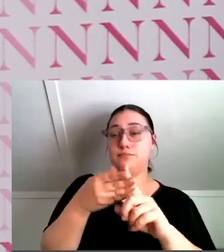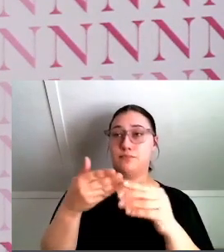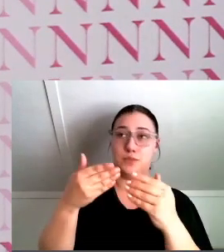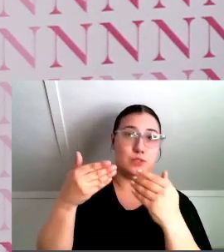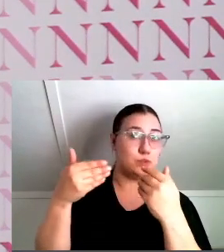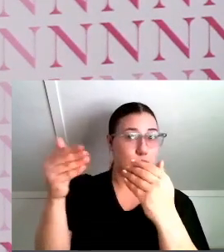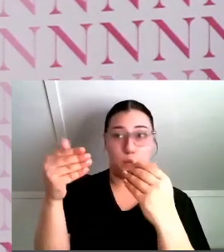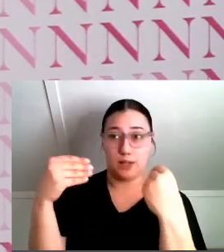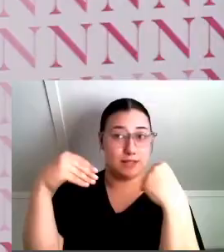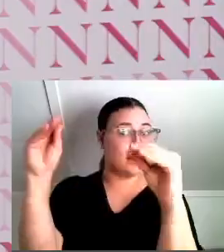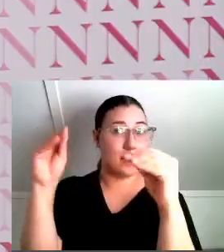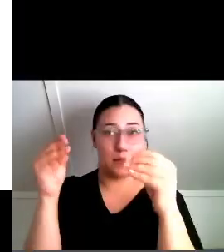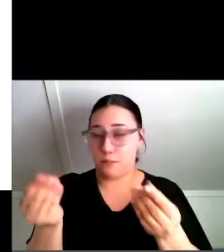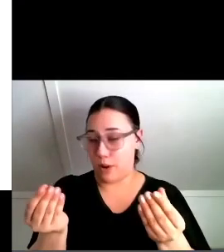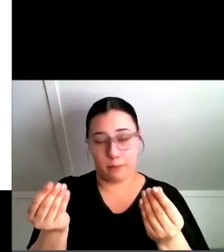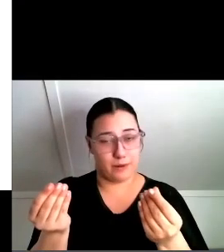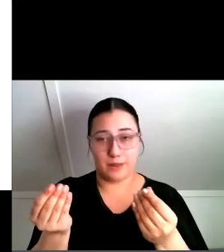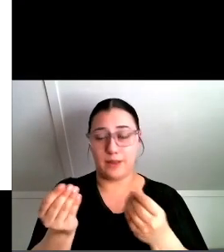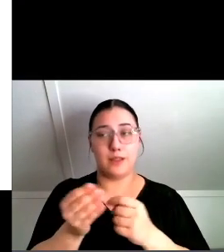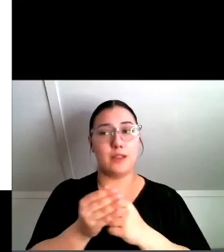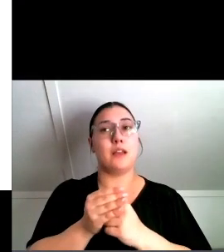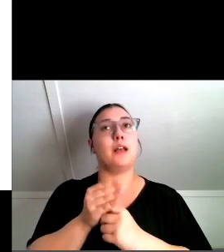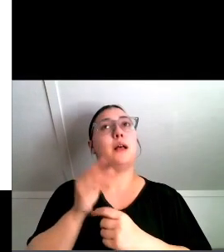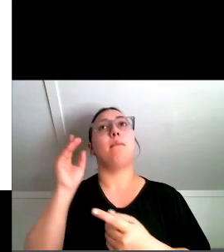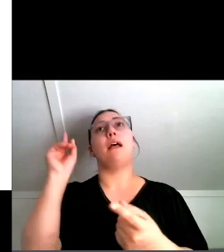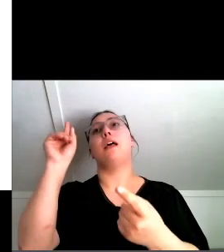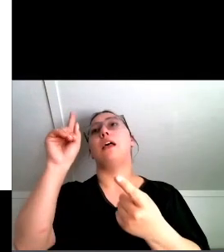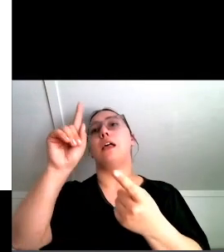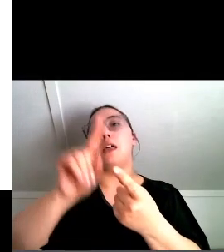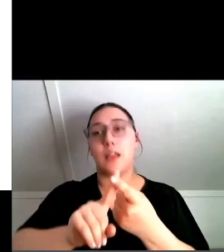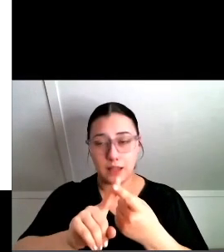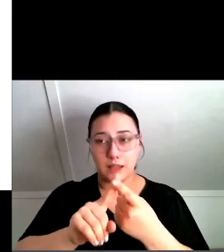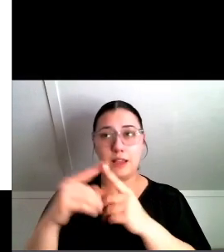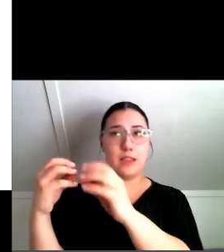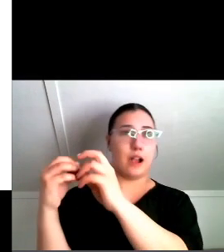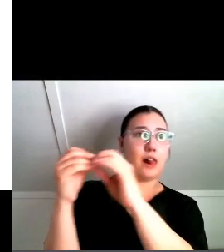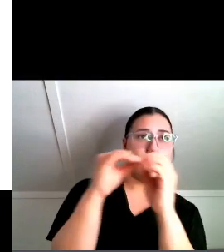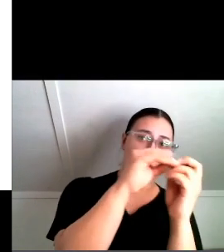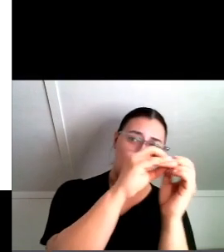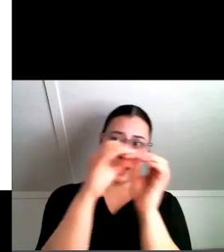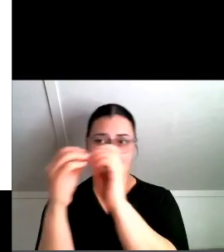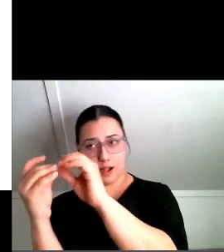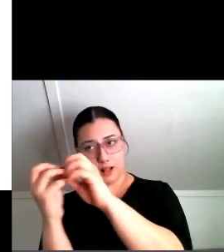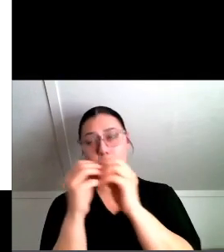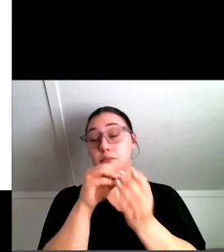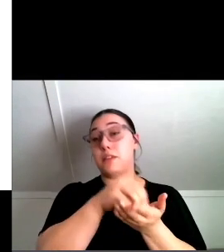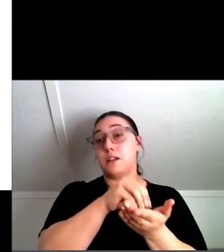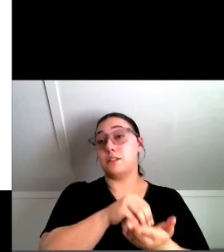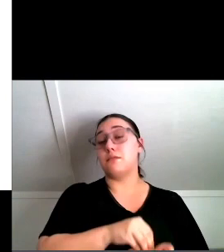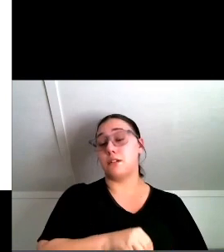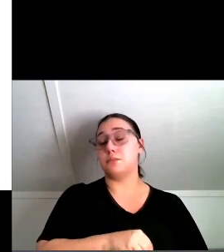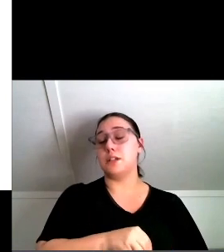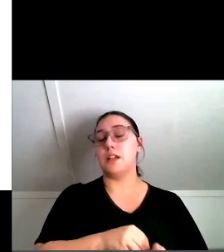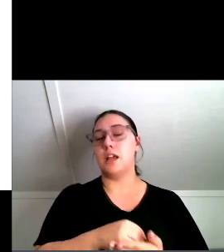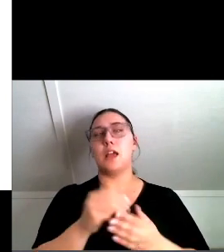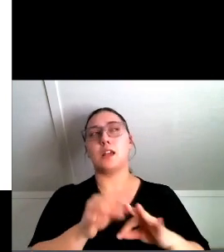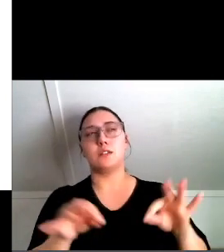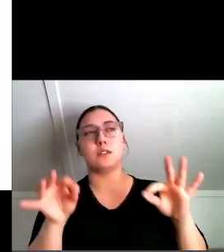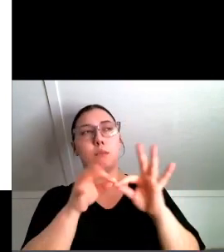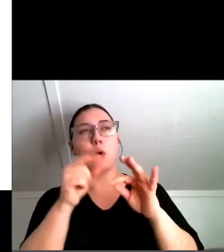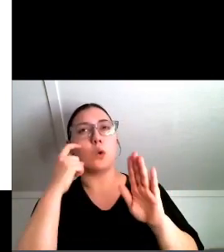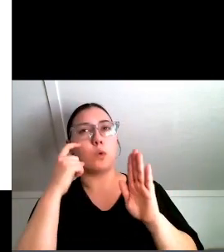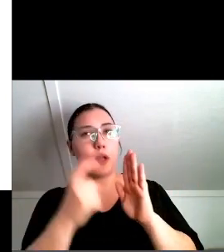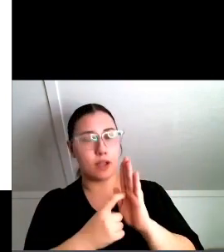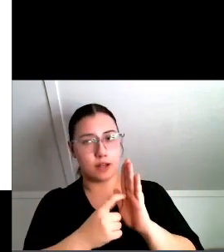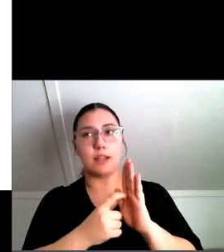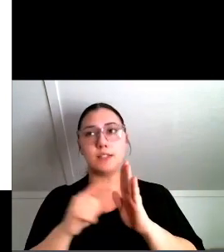But ultimately, despite the sort of back and forth that we're able to document, and it's important to recognize that while we're finding